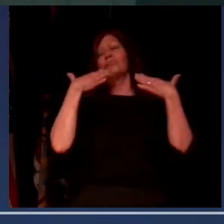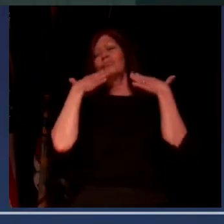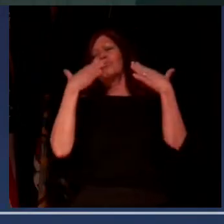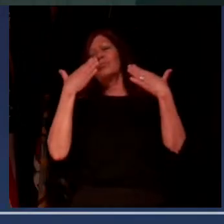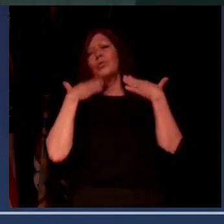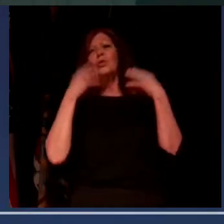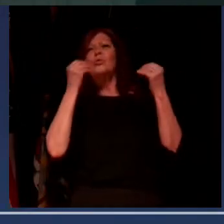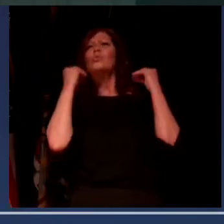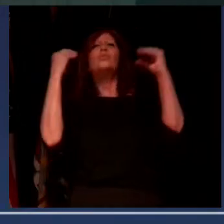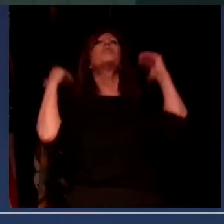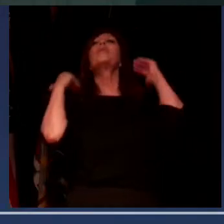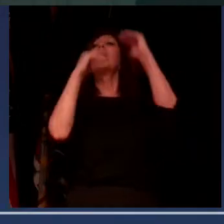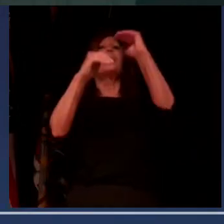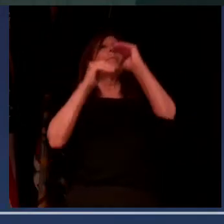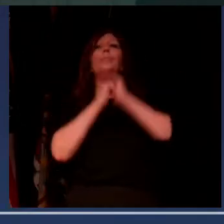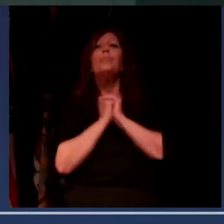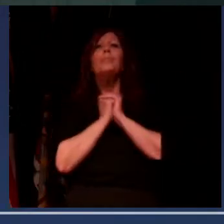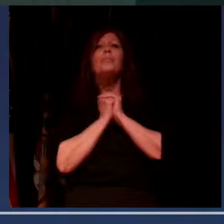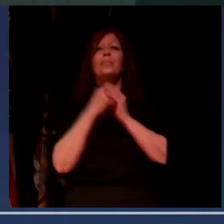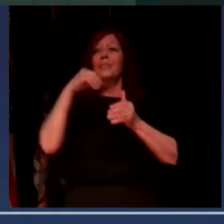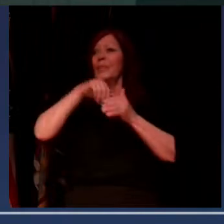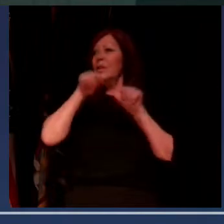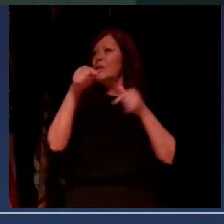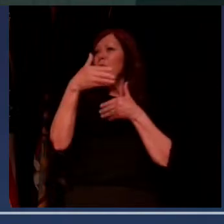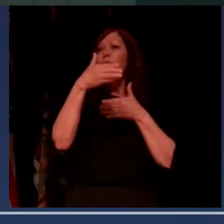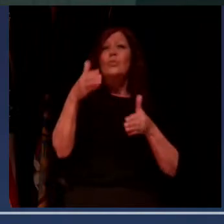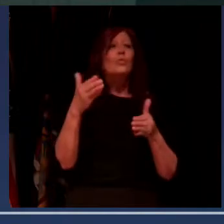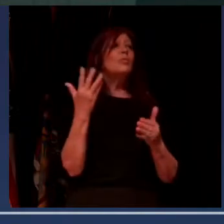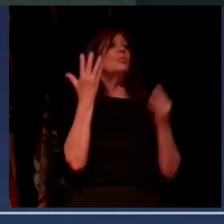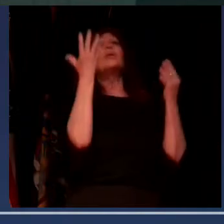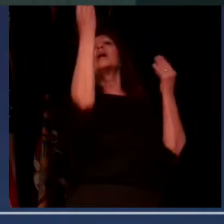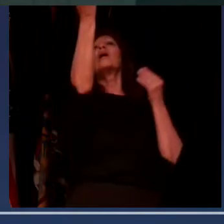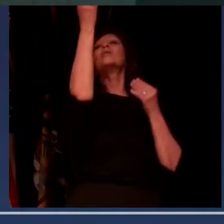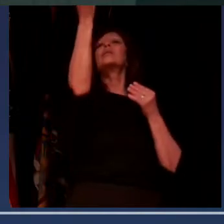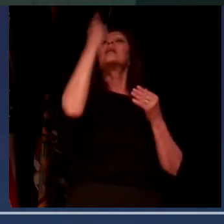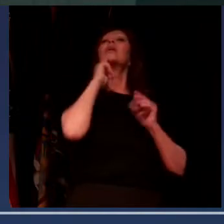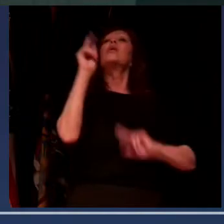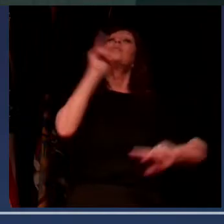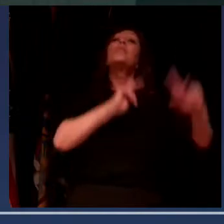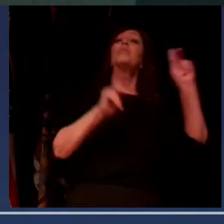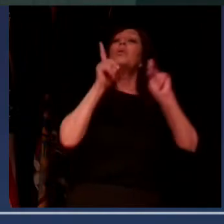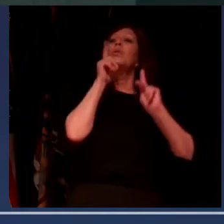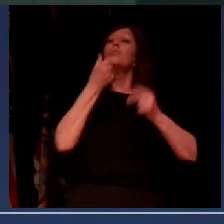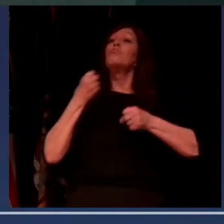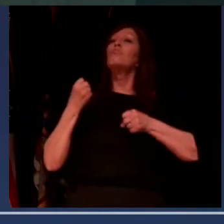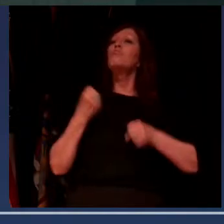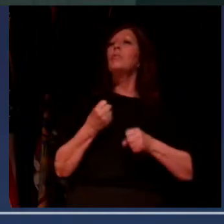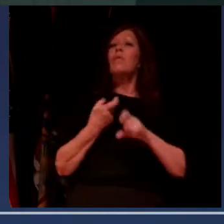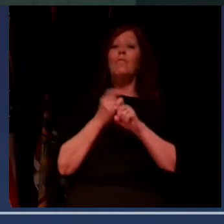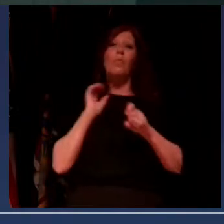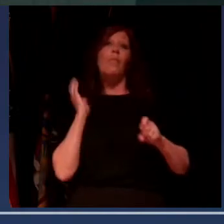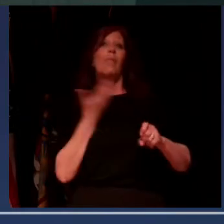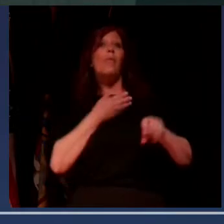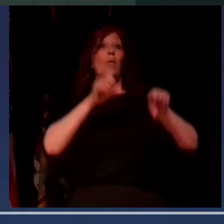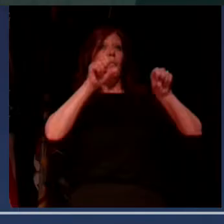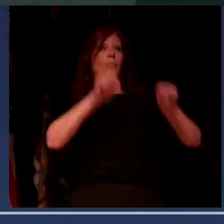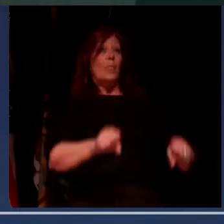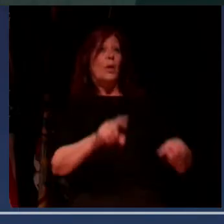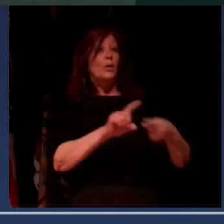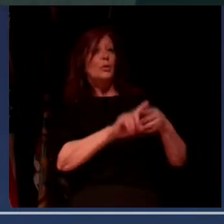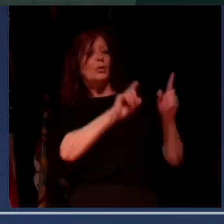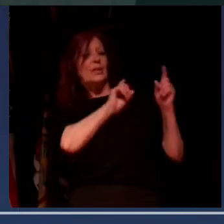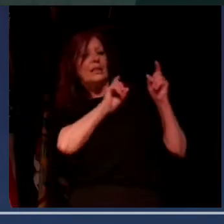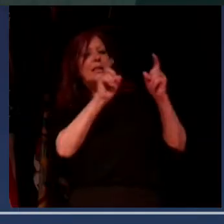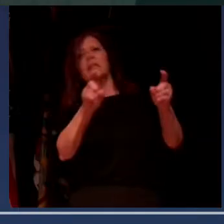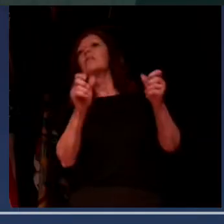no bounds. Inside this room and outside are people whose strength comes from our ability to give with